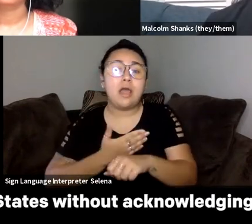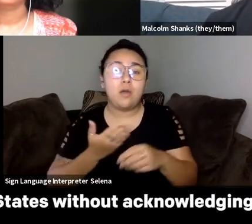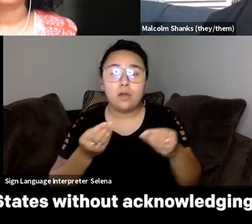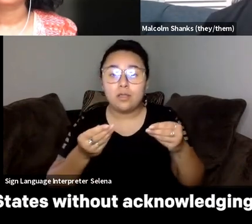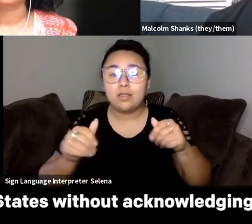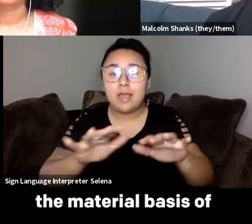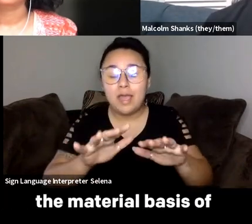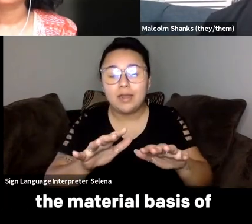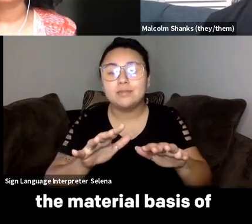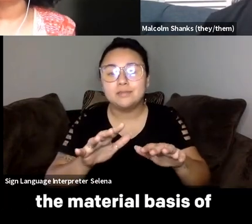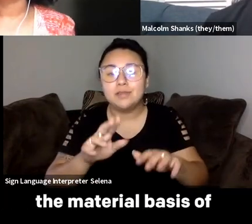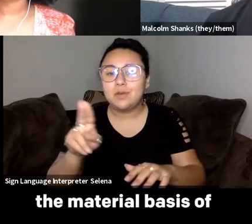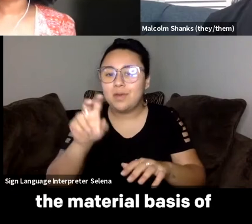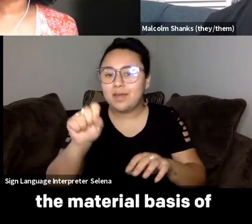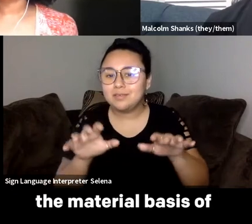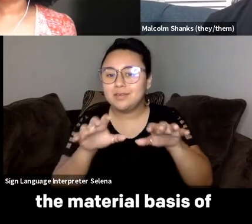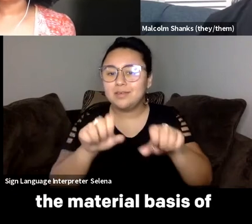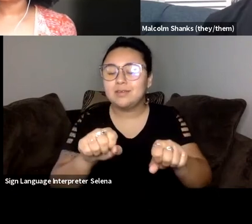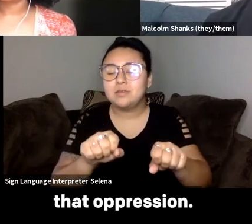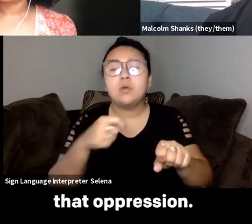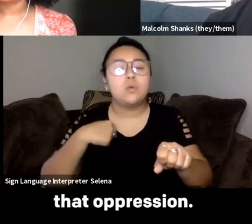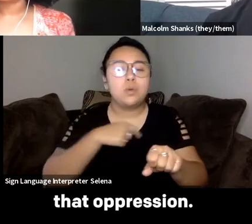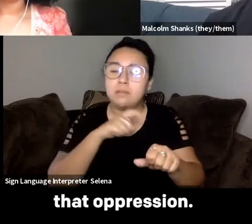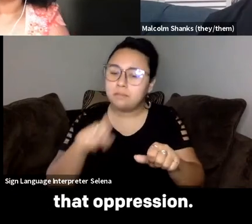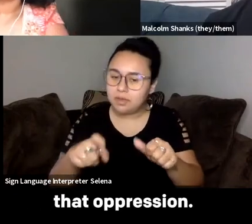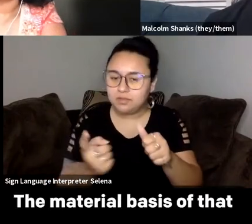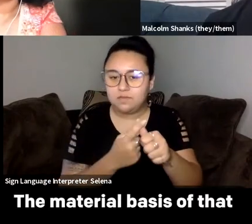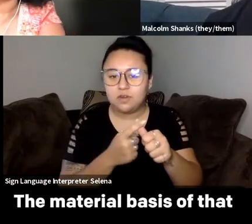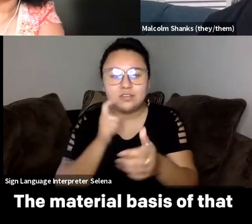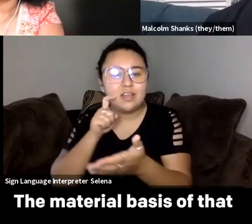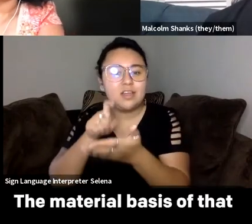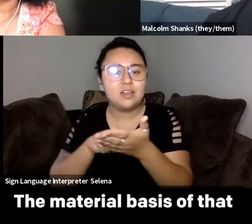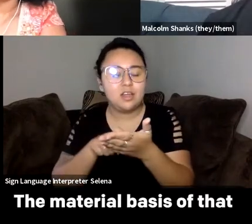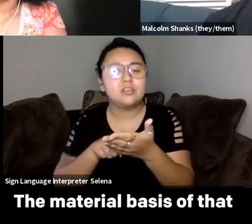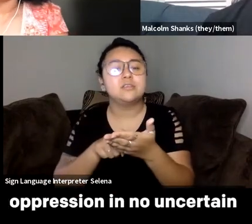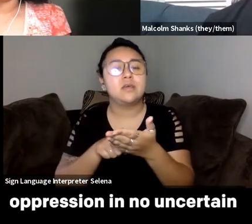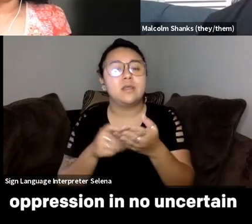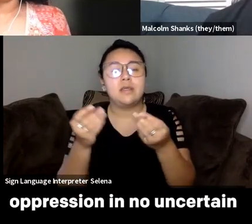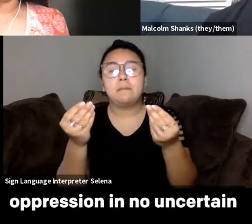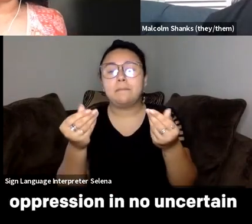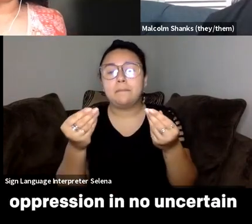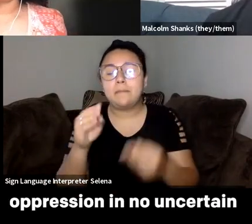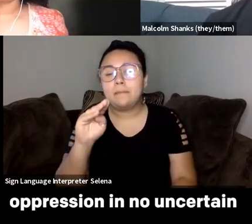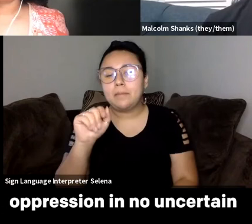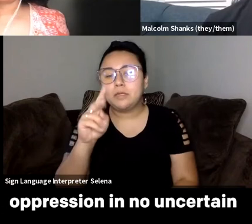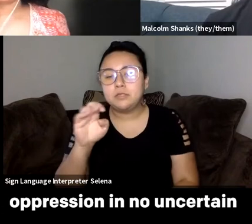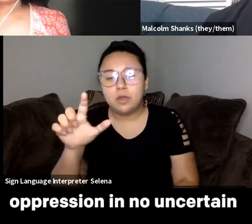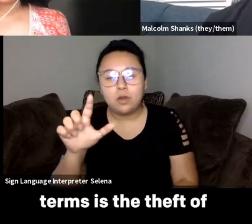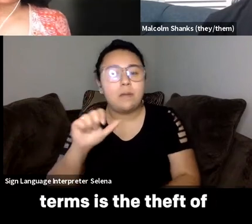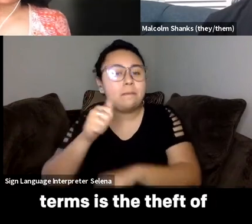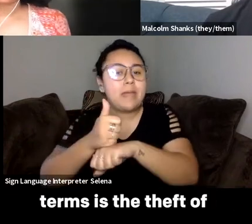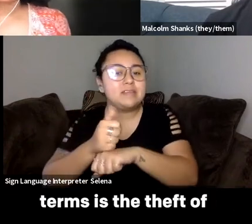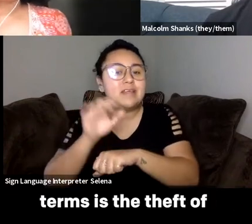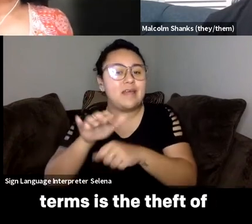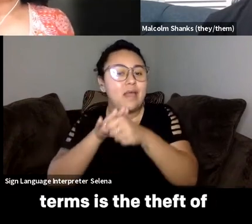United States without acknowledging the material basis of that oppression. The material basis of that oppression,